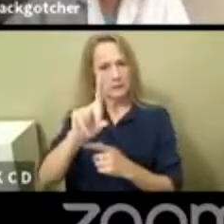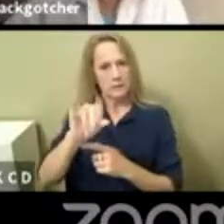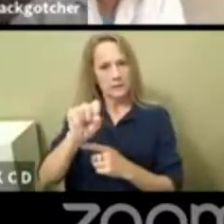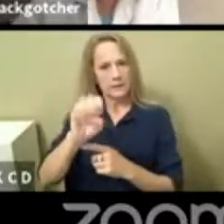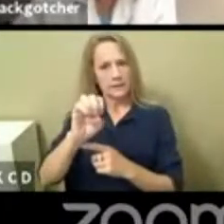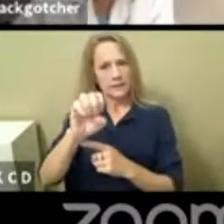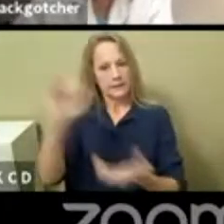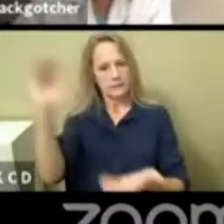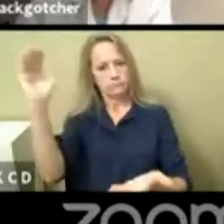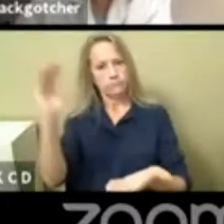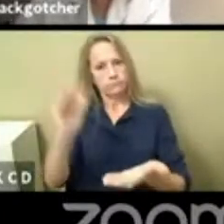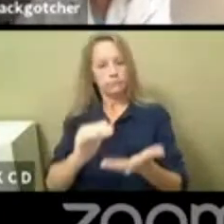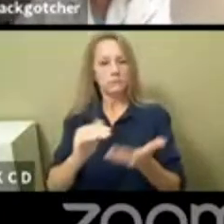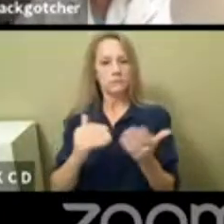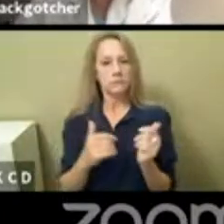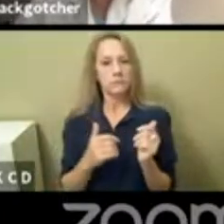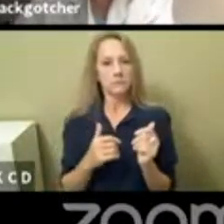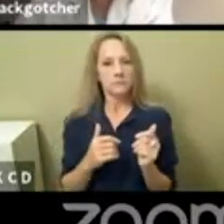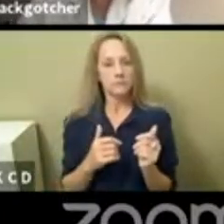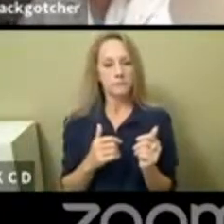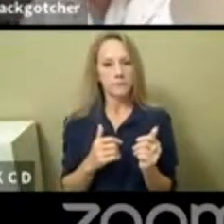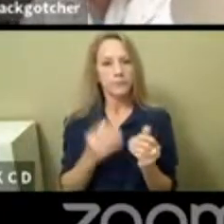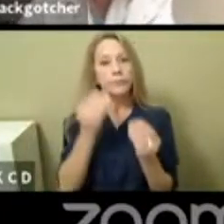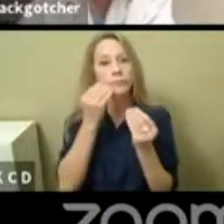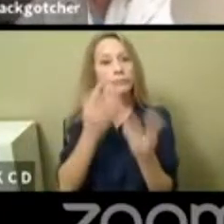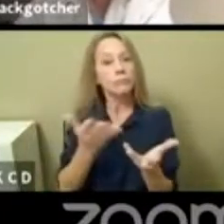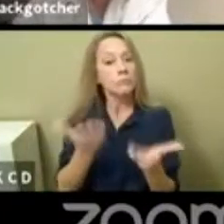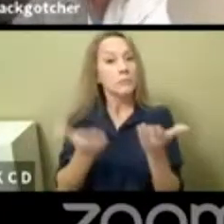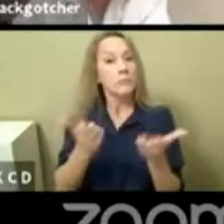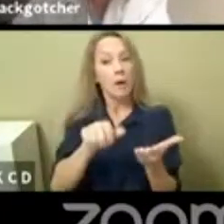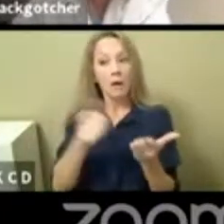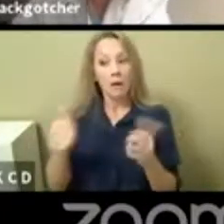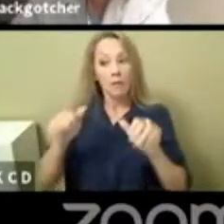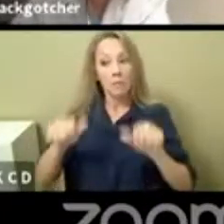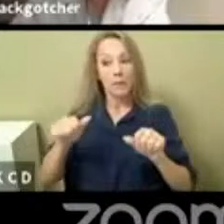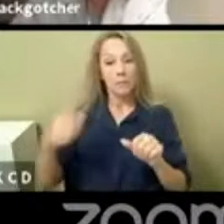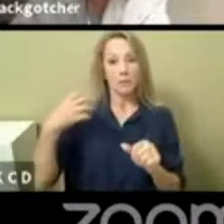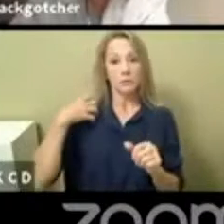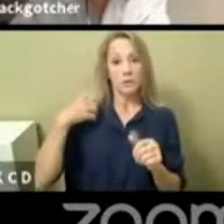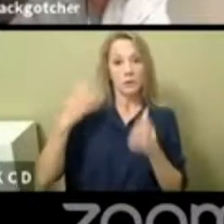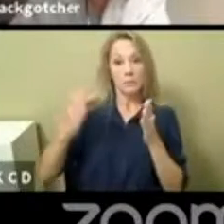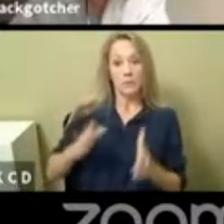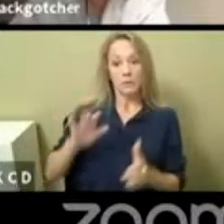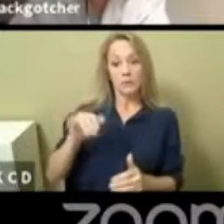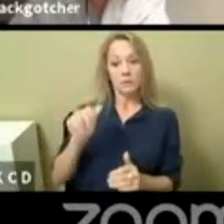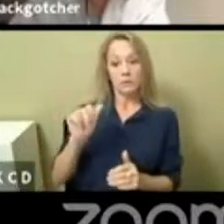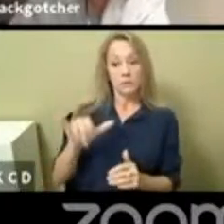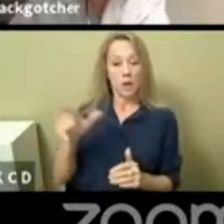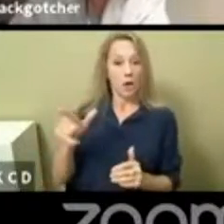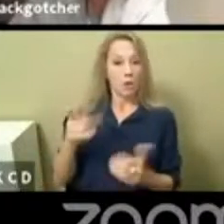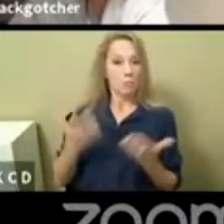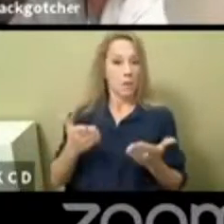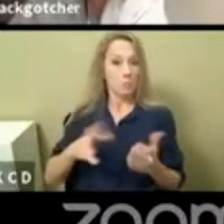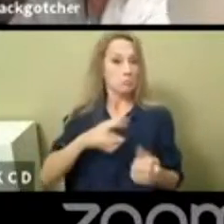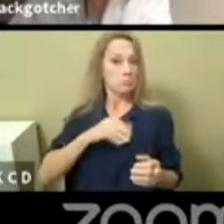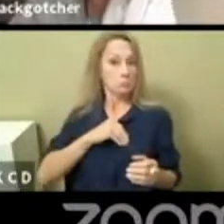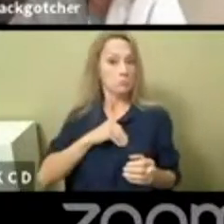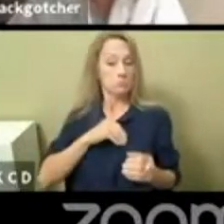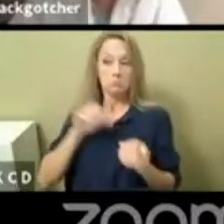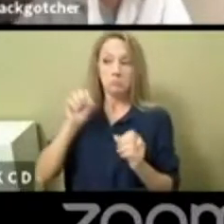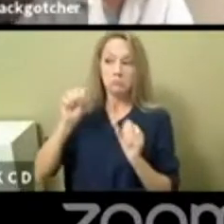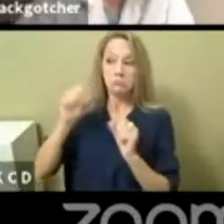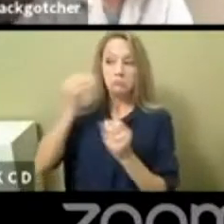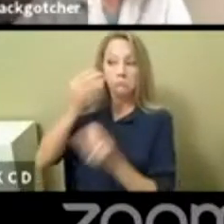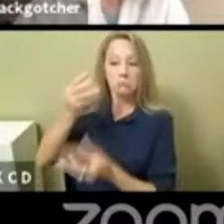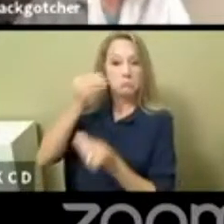I just throw that out there, that there's various possibilities. I think Chairman Jay would be very open to input. I was there for